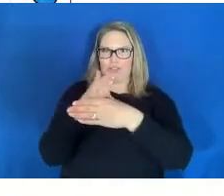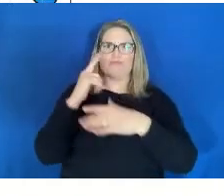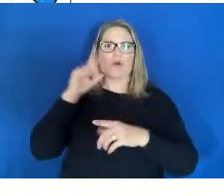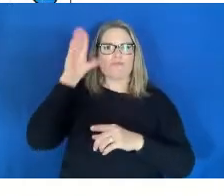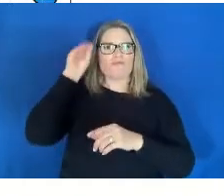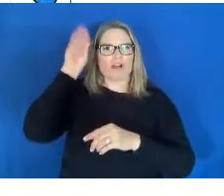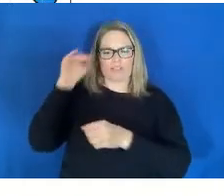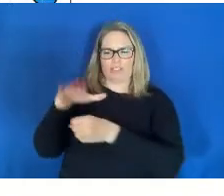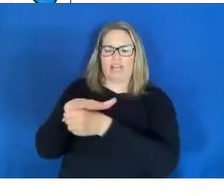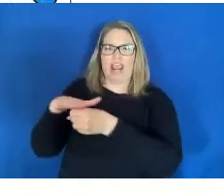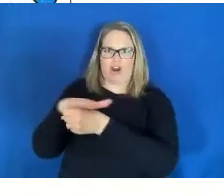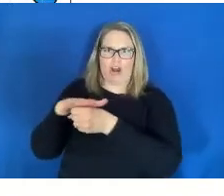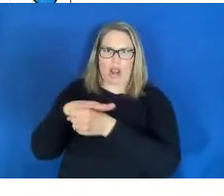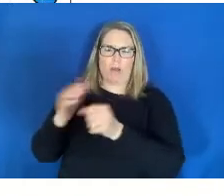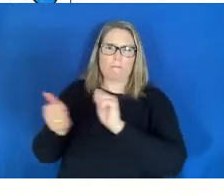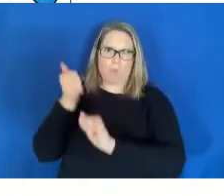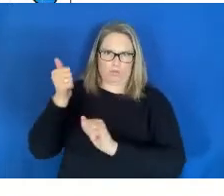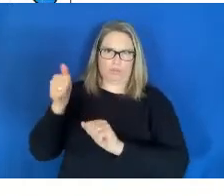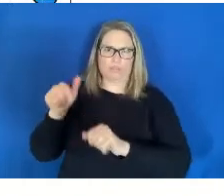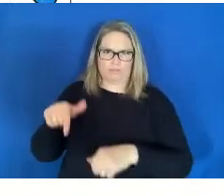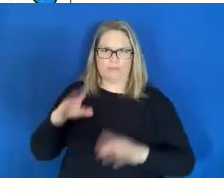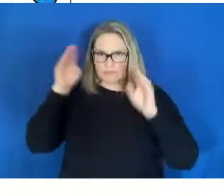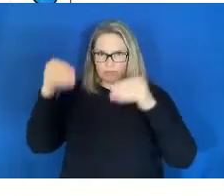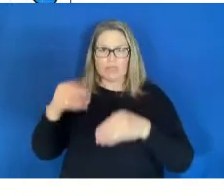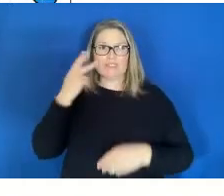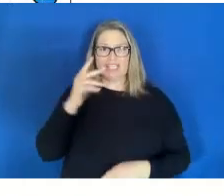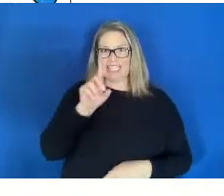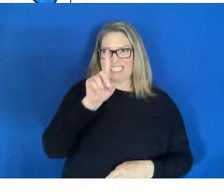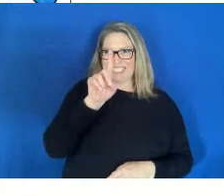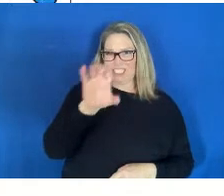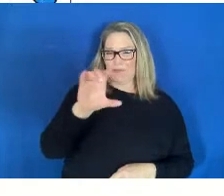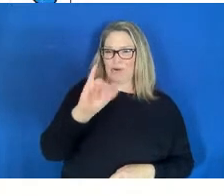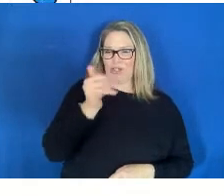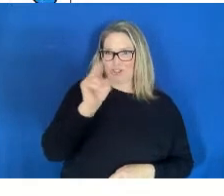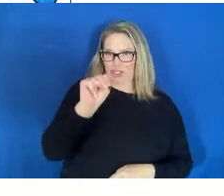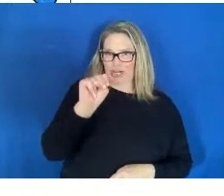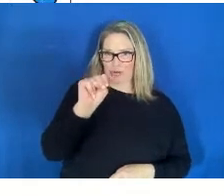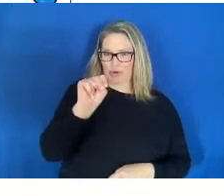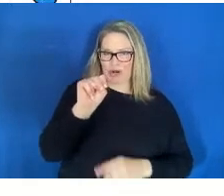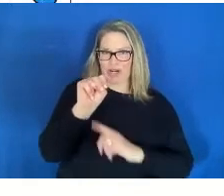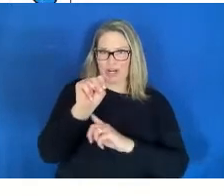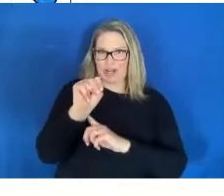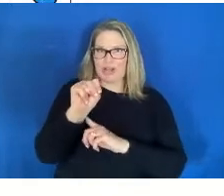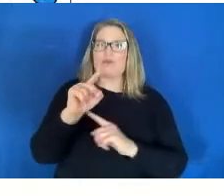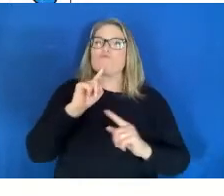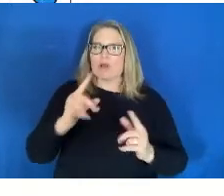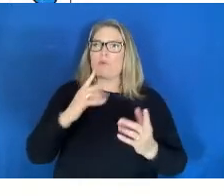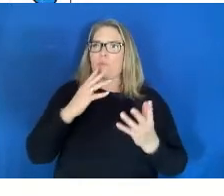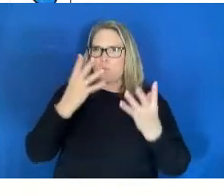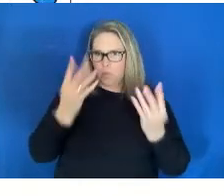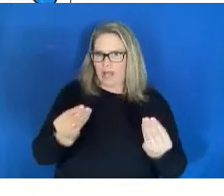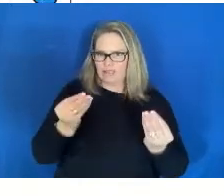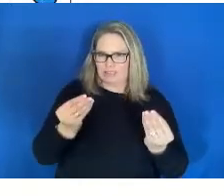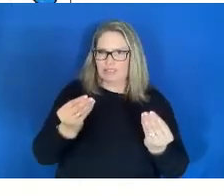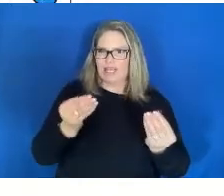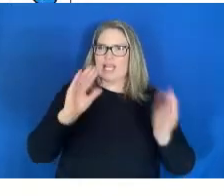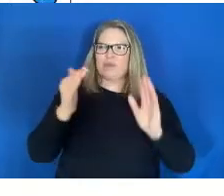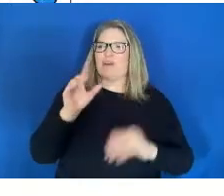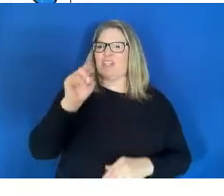region. And as we can see, December and January were very wet in comparison to